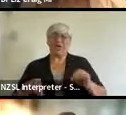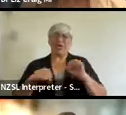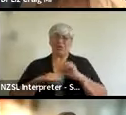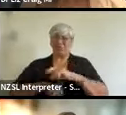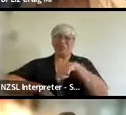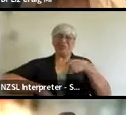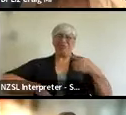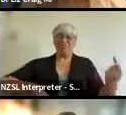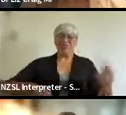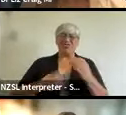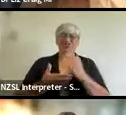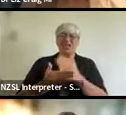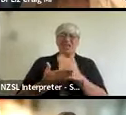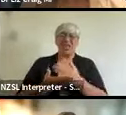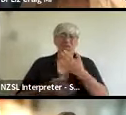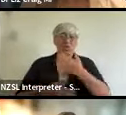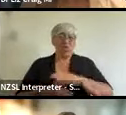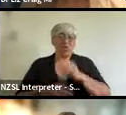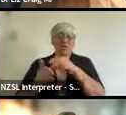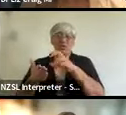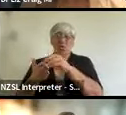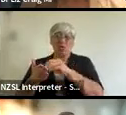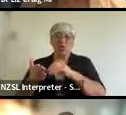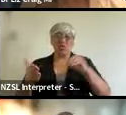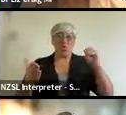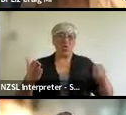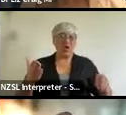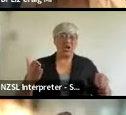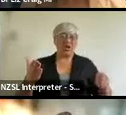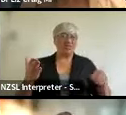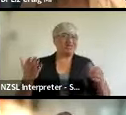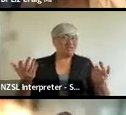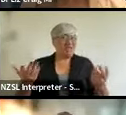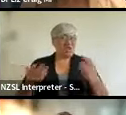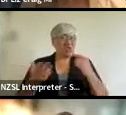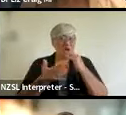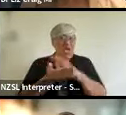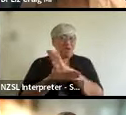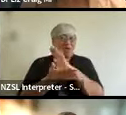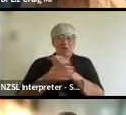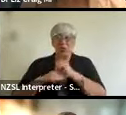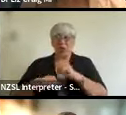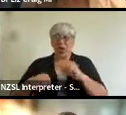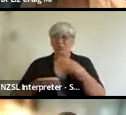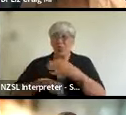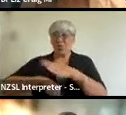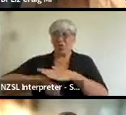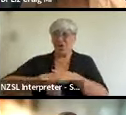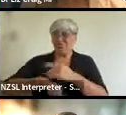and asking for this to be withdrawn, you were prepared to wait longer?